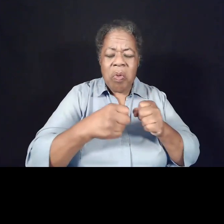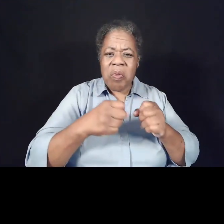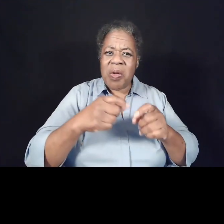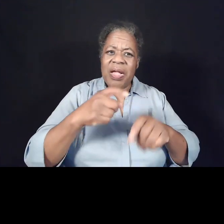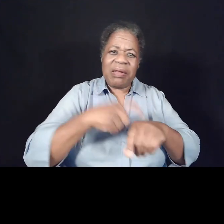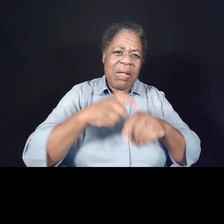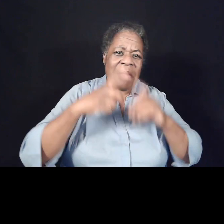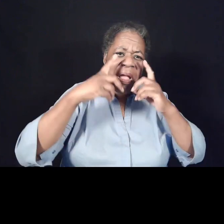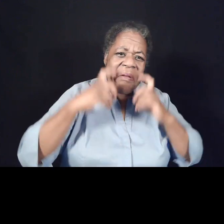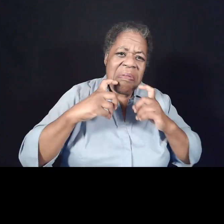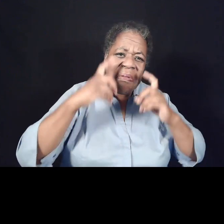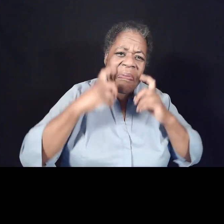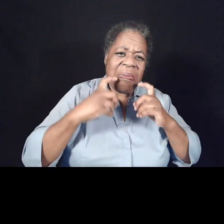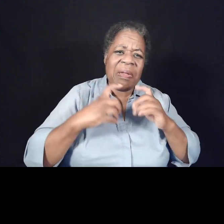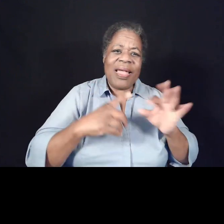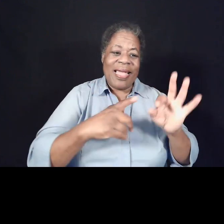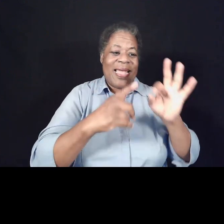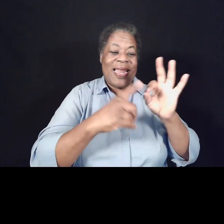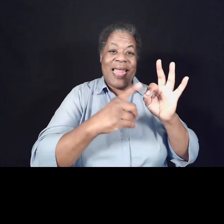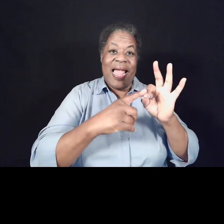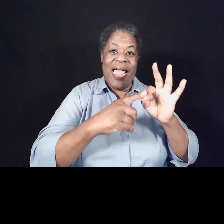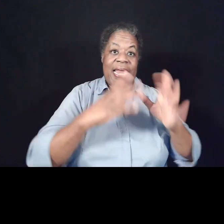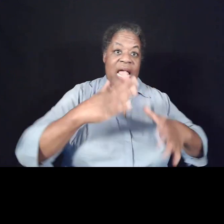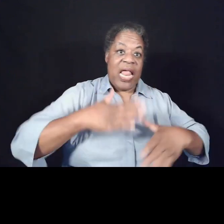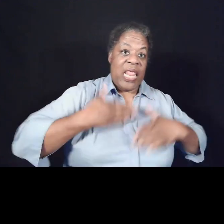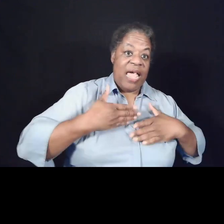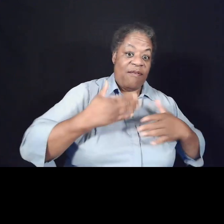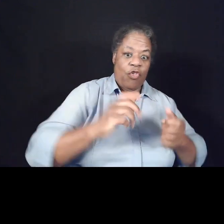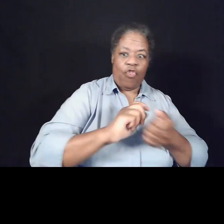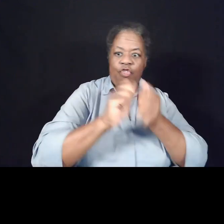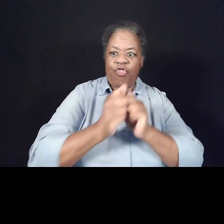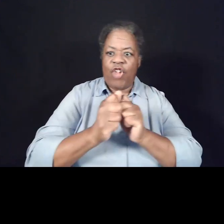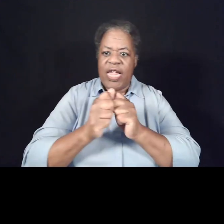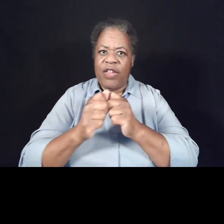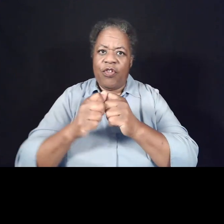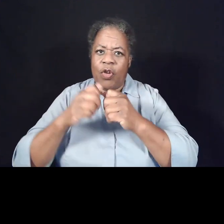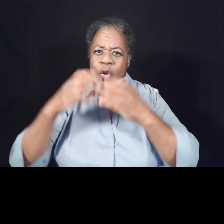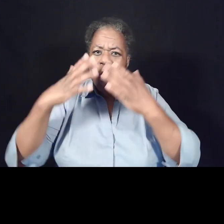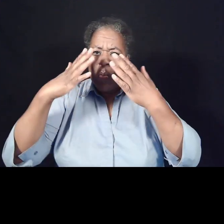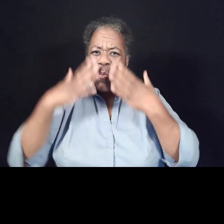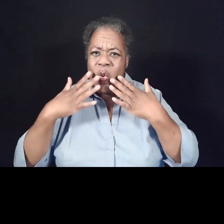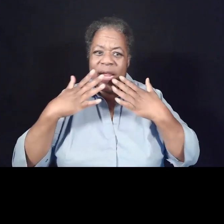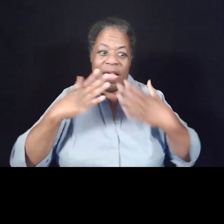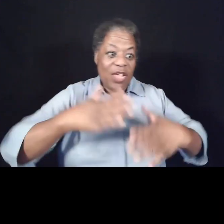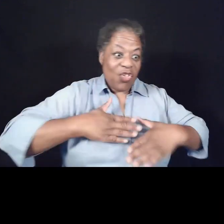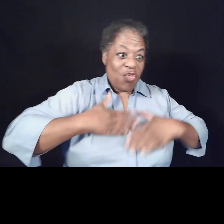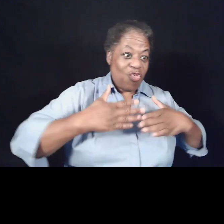9, change your laughter to mourning and your joy to gloom.